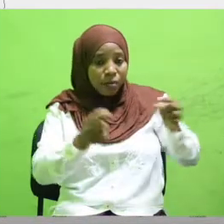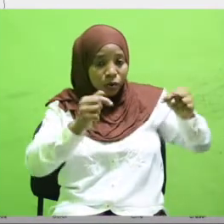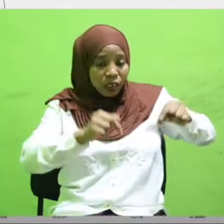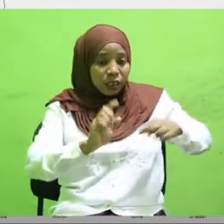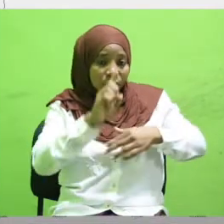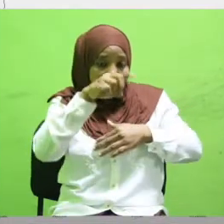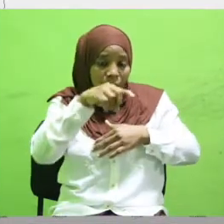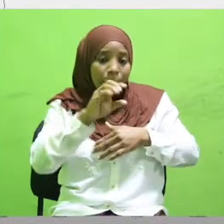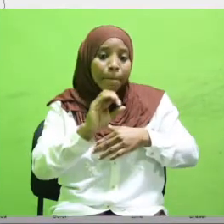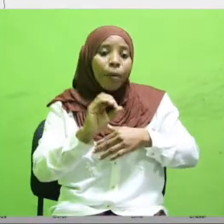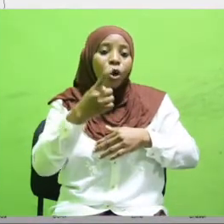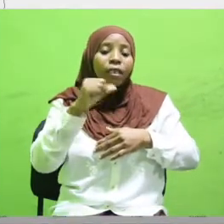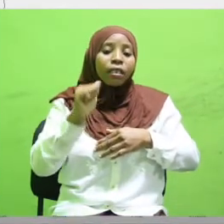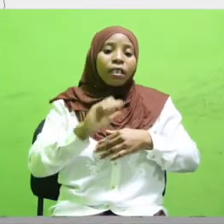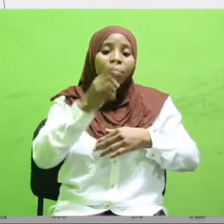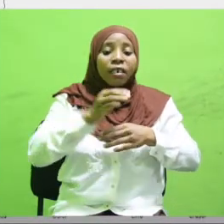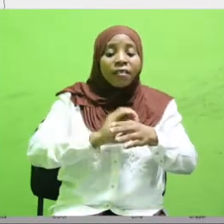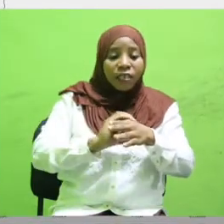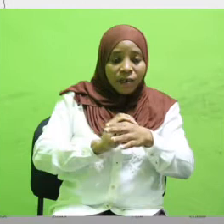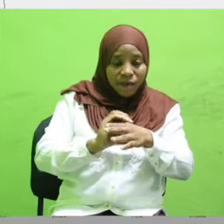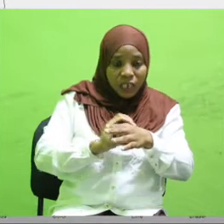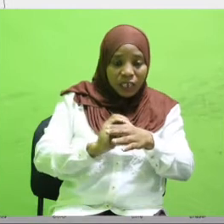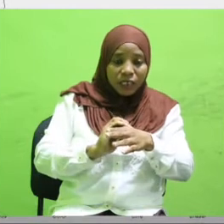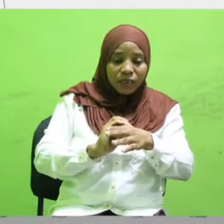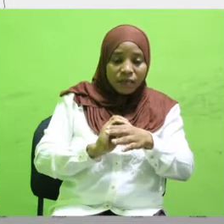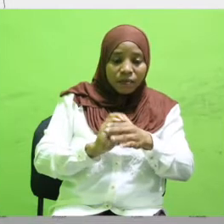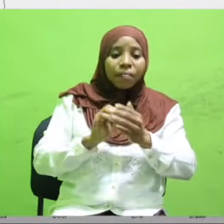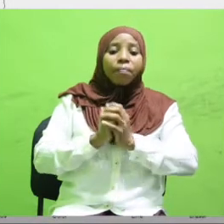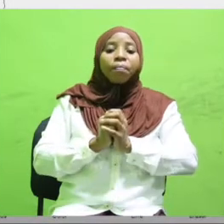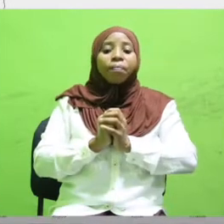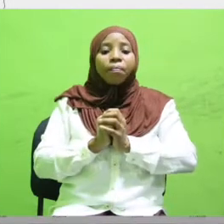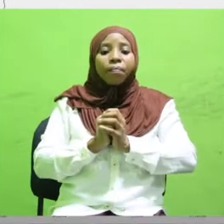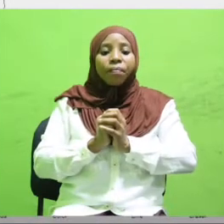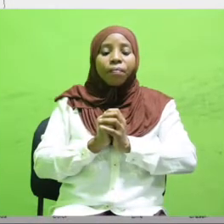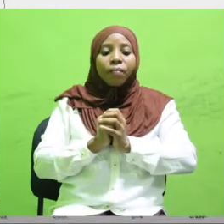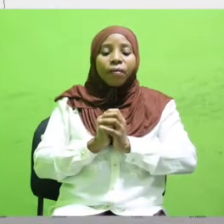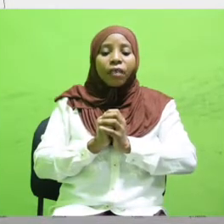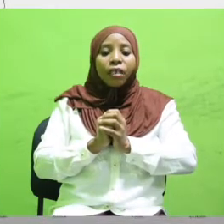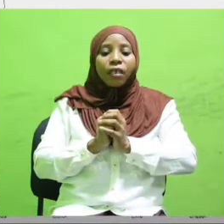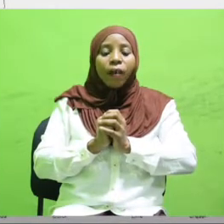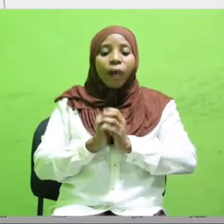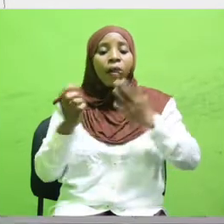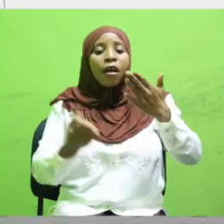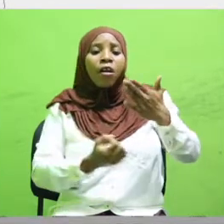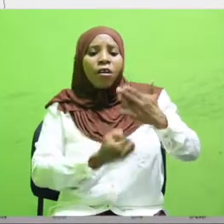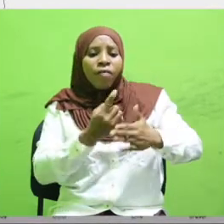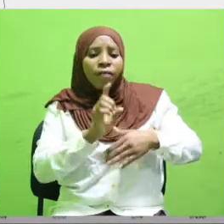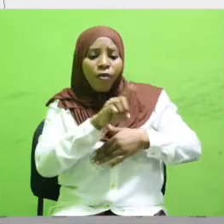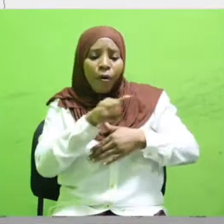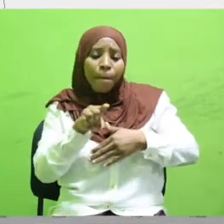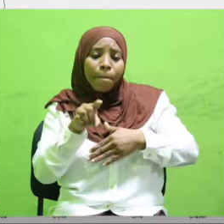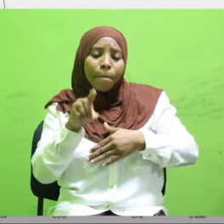is a fungus known as penicillium. So from penicillium, we can